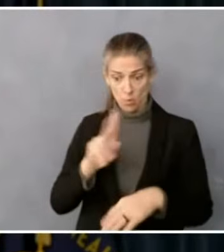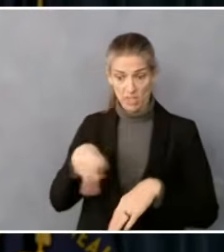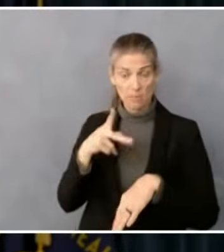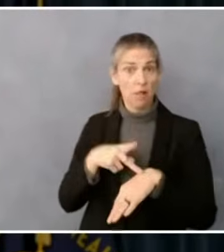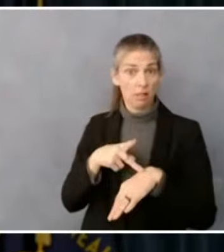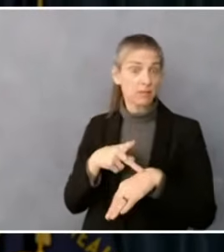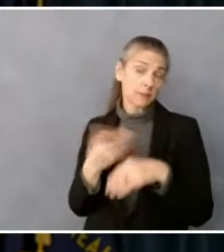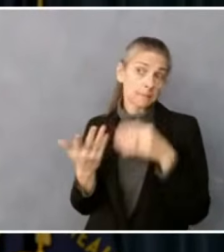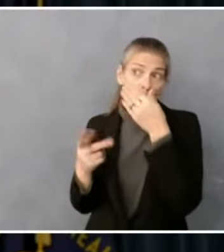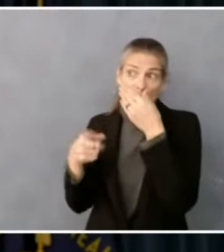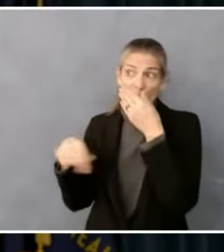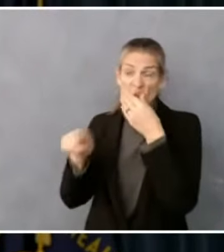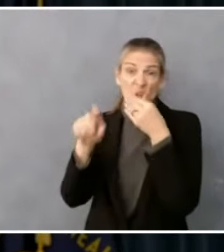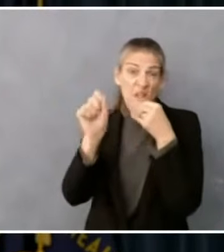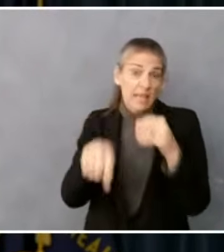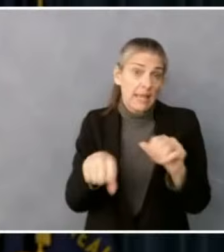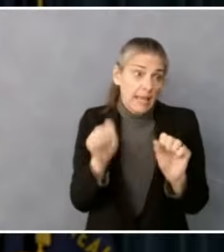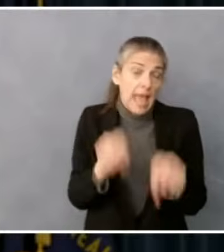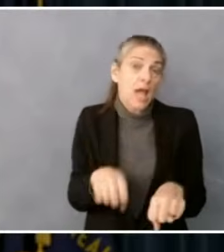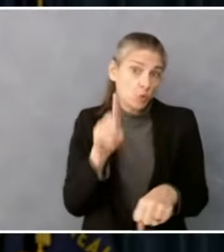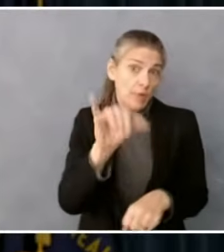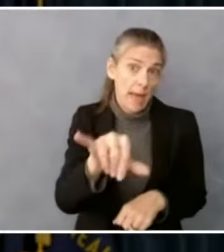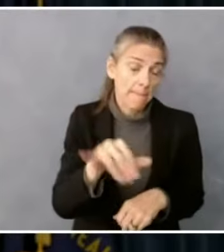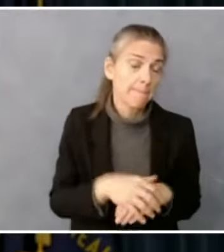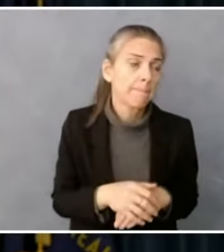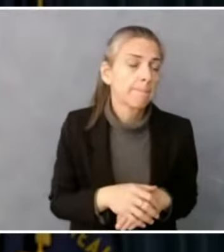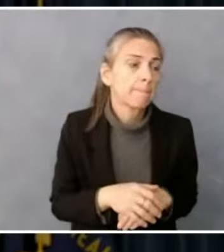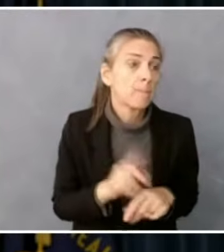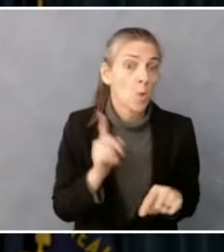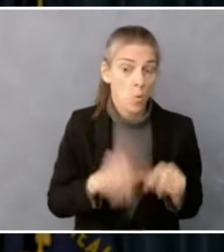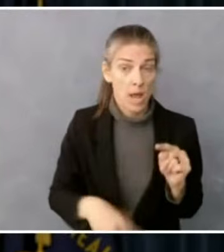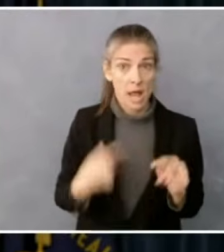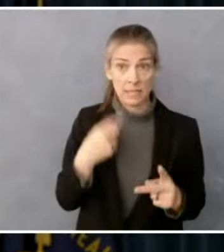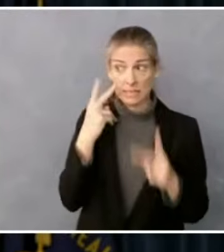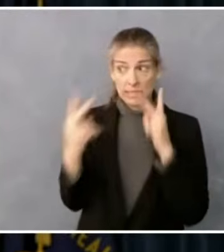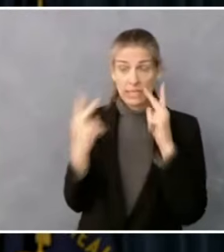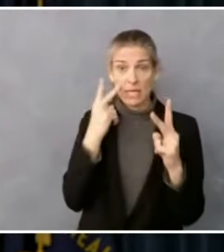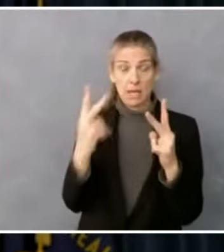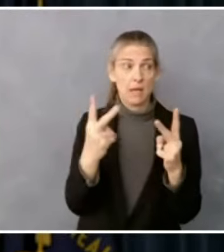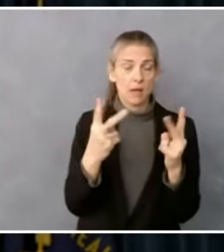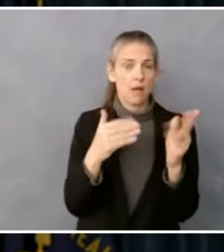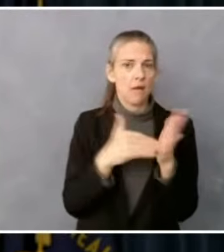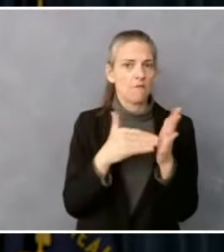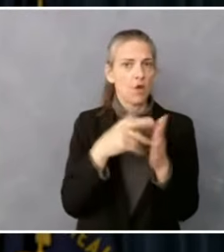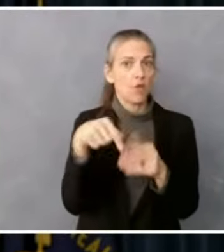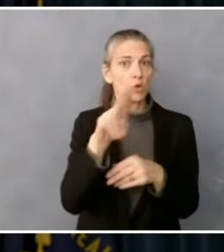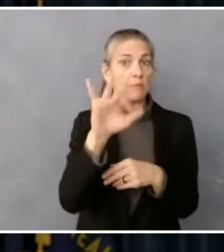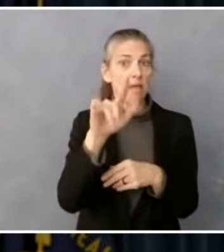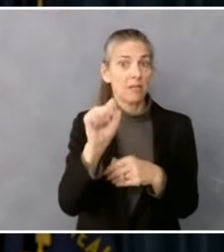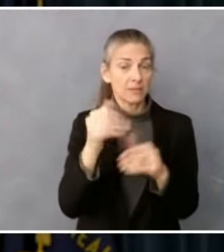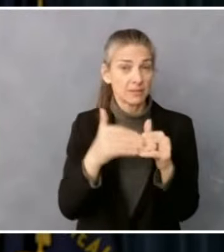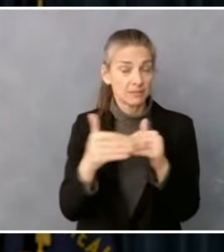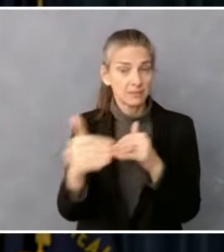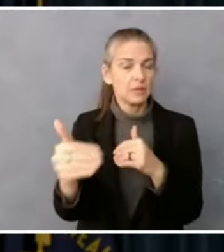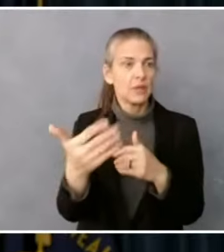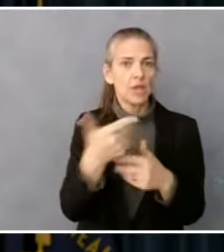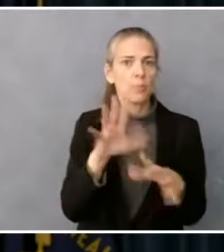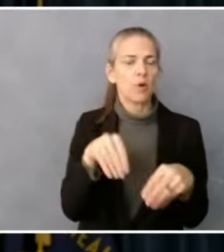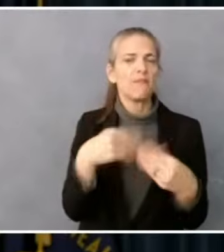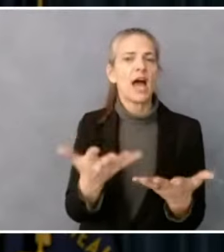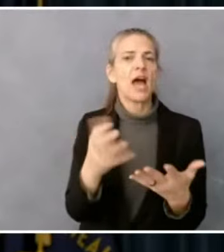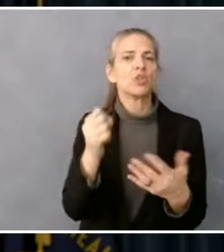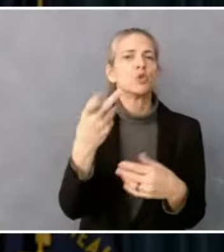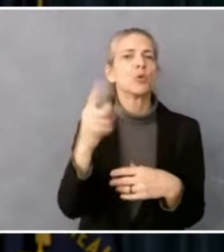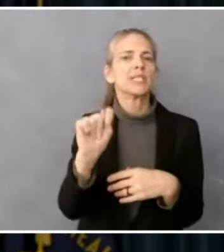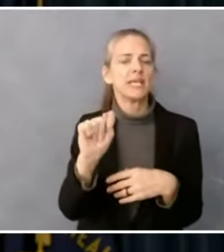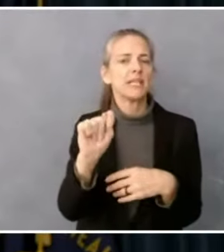are able to do that. What I see is a lot of these bills going forward that provide a superintendent or a principal